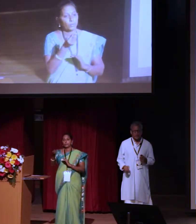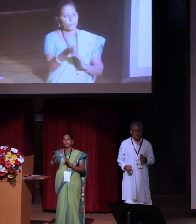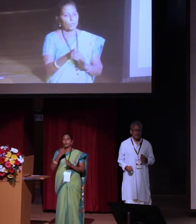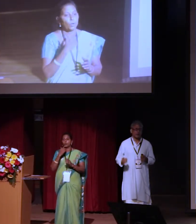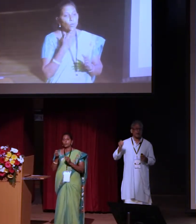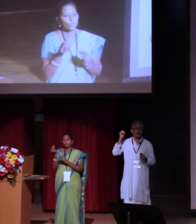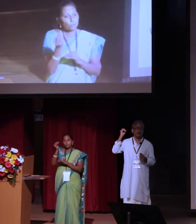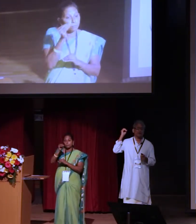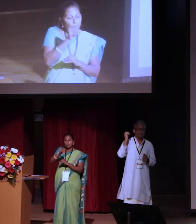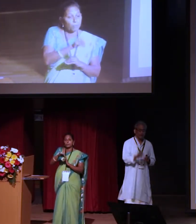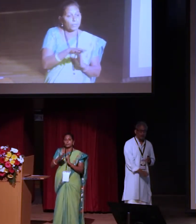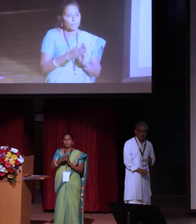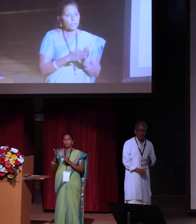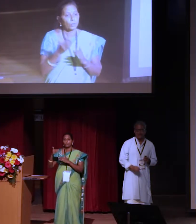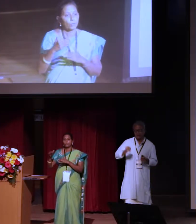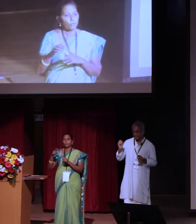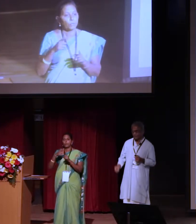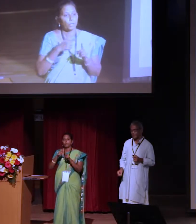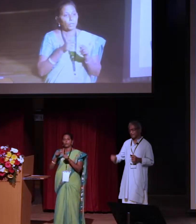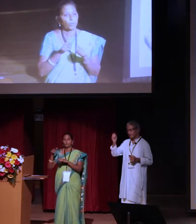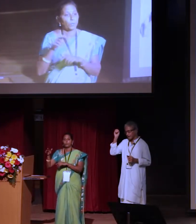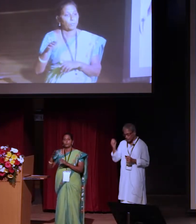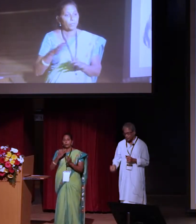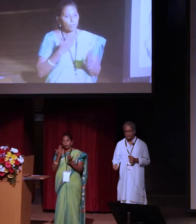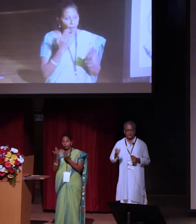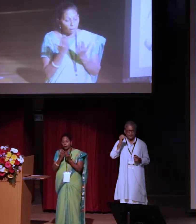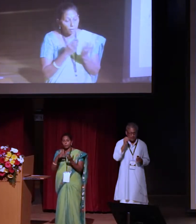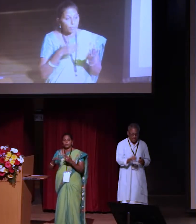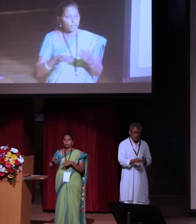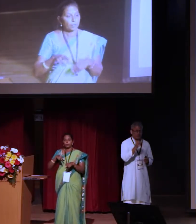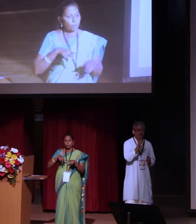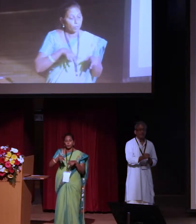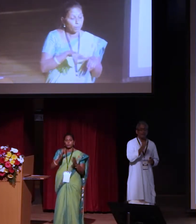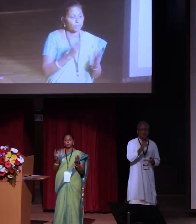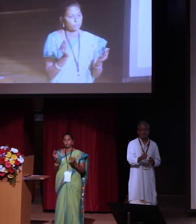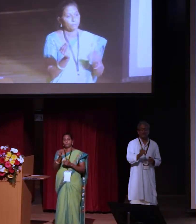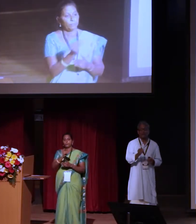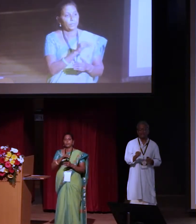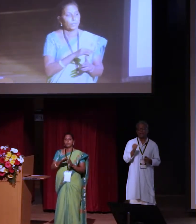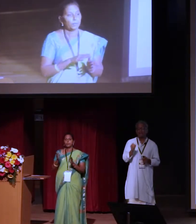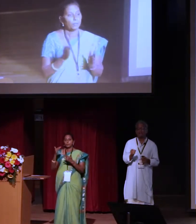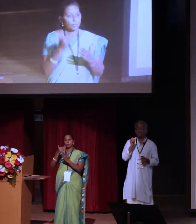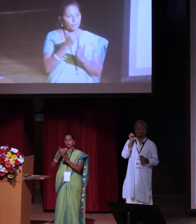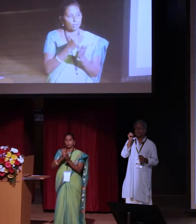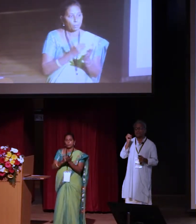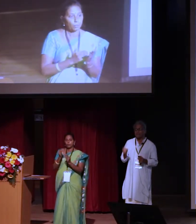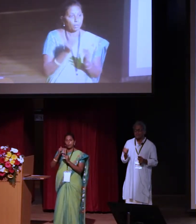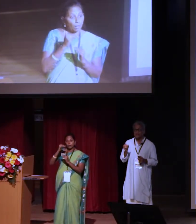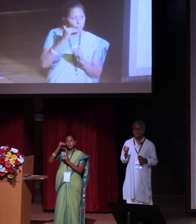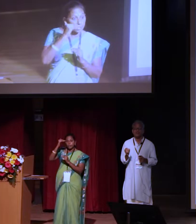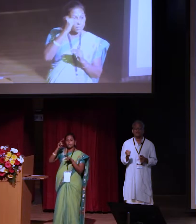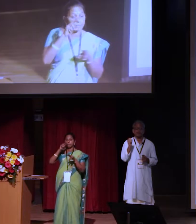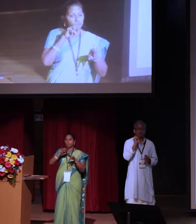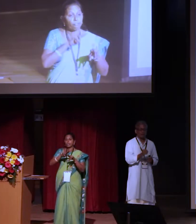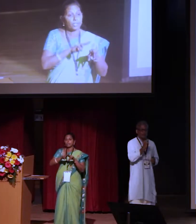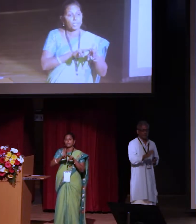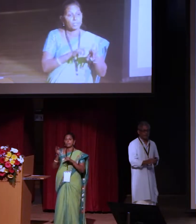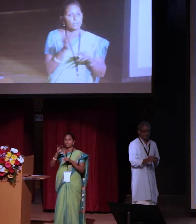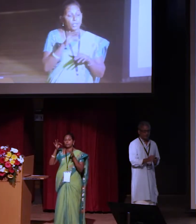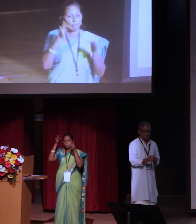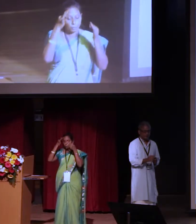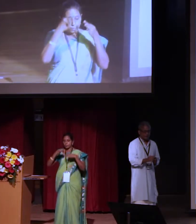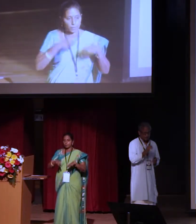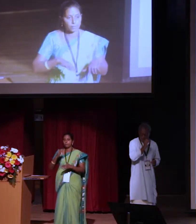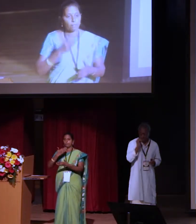to do better? Can I go from A to B? Can I read better? Can I do this better? Everything is about increasing the functionality of a person